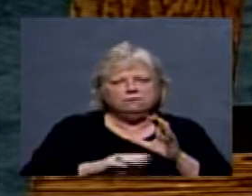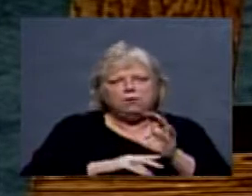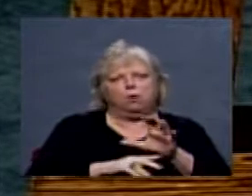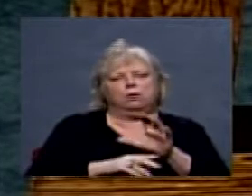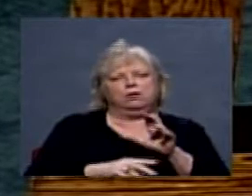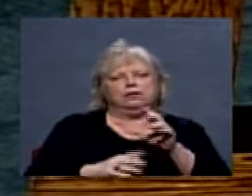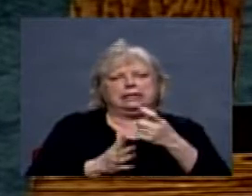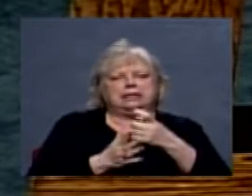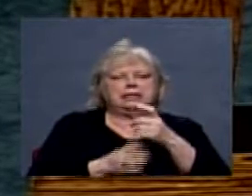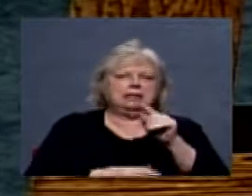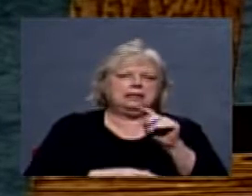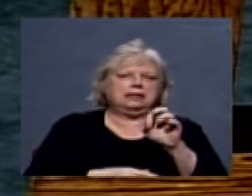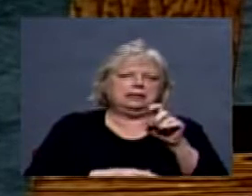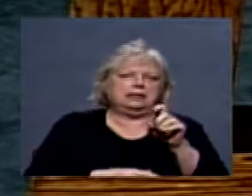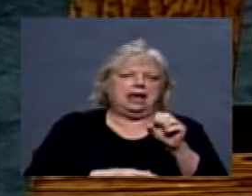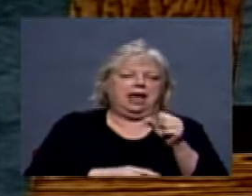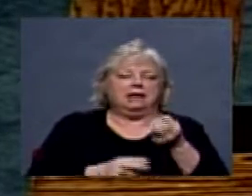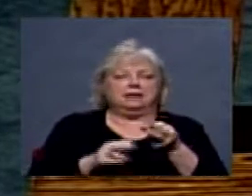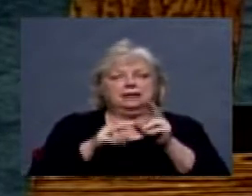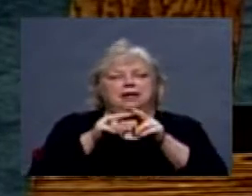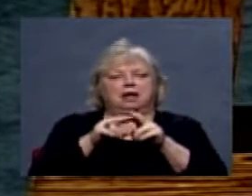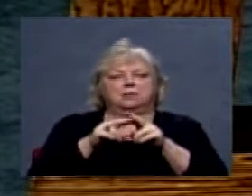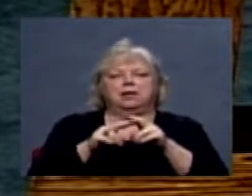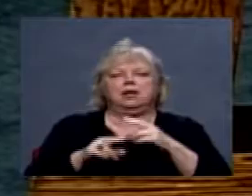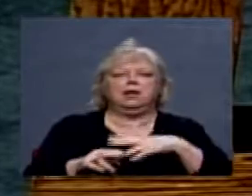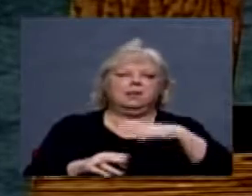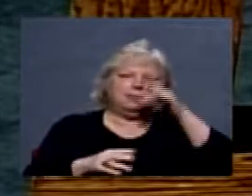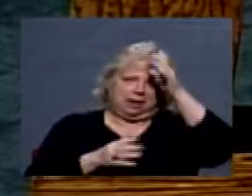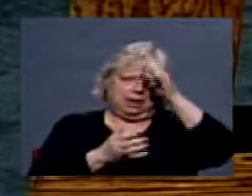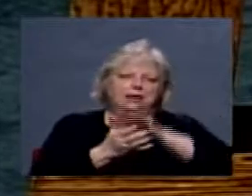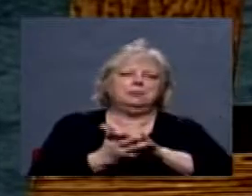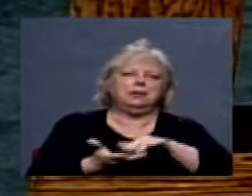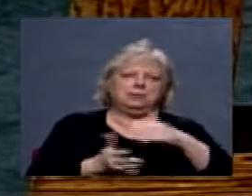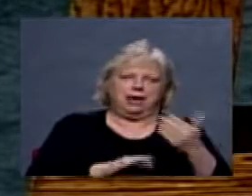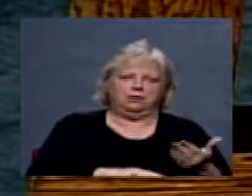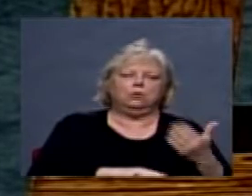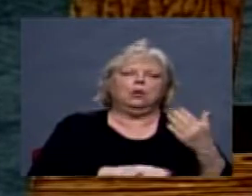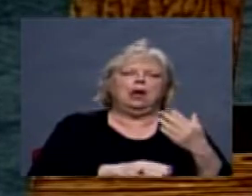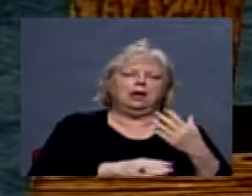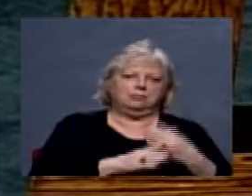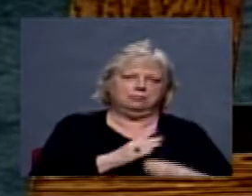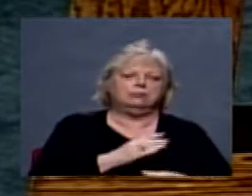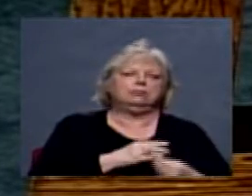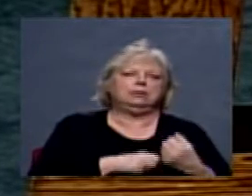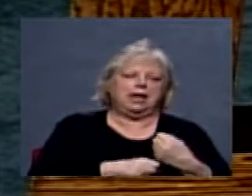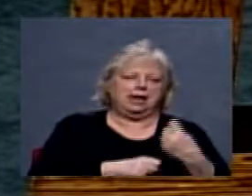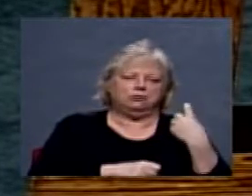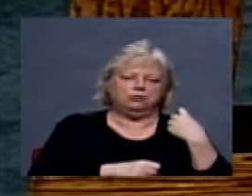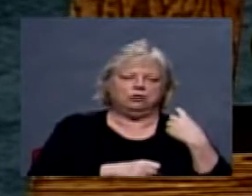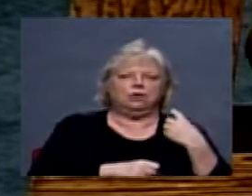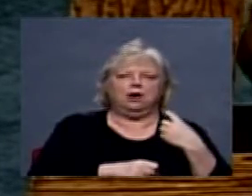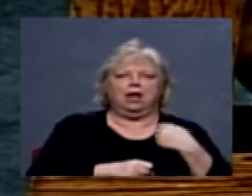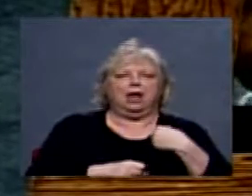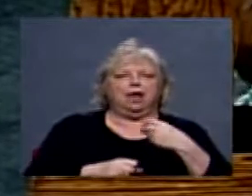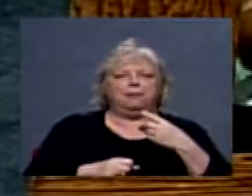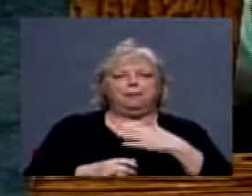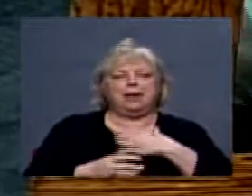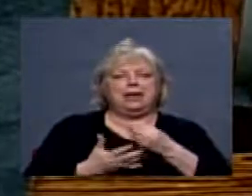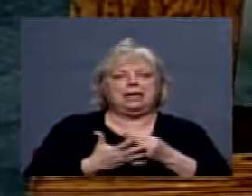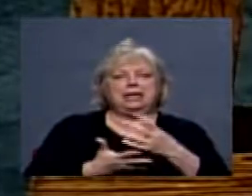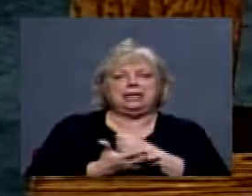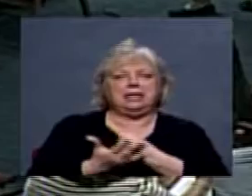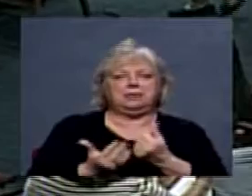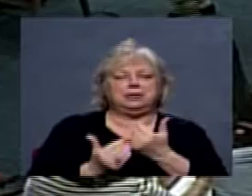husband passed away last year. I'm on a fixed income, and I cannot afford more taxes. Thank